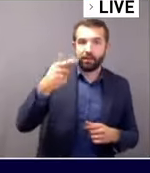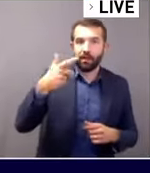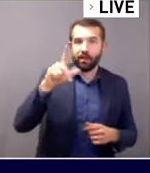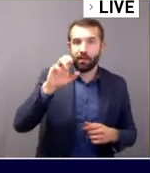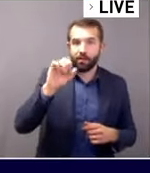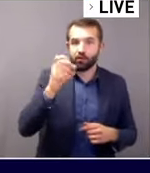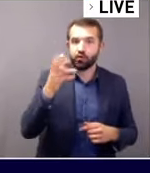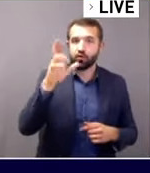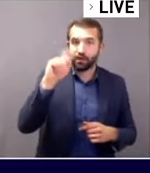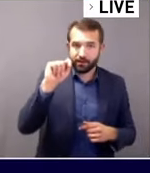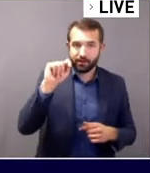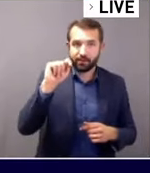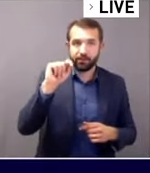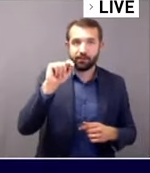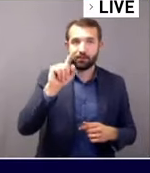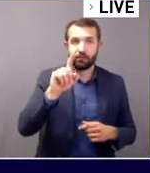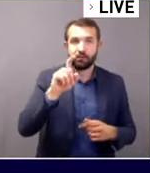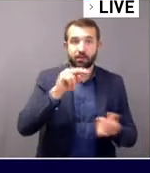Charlie,